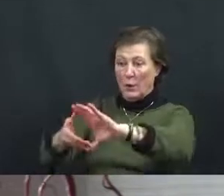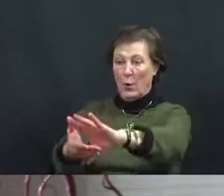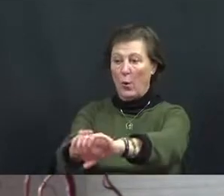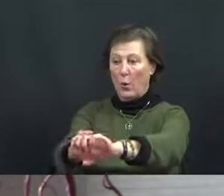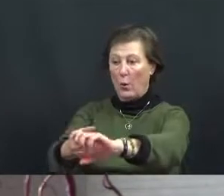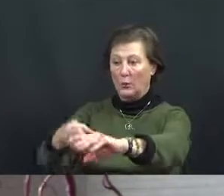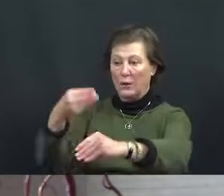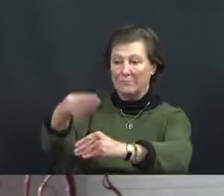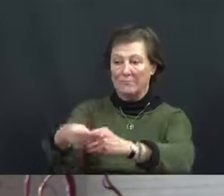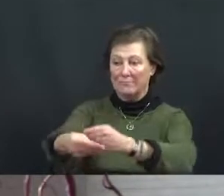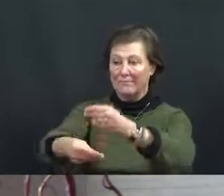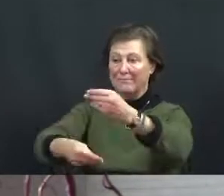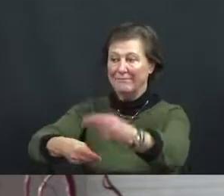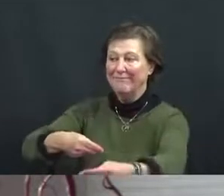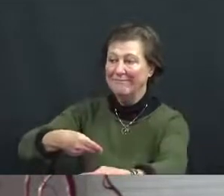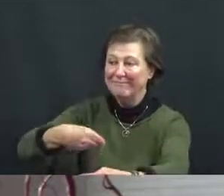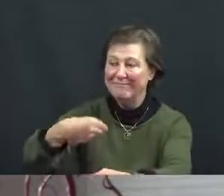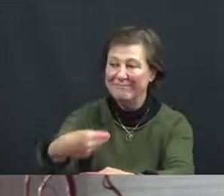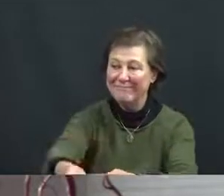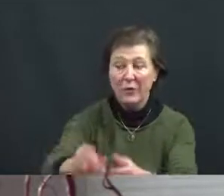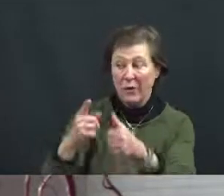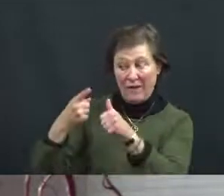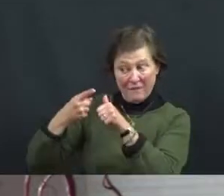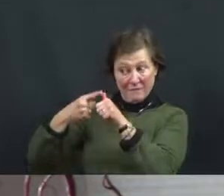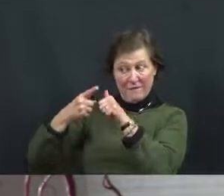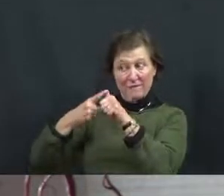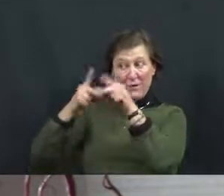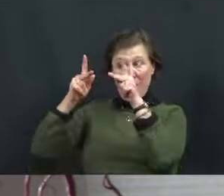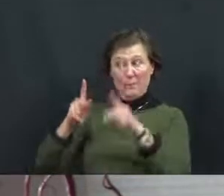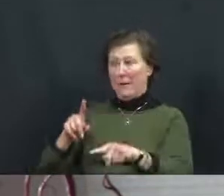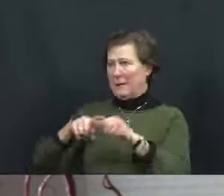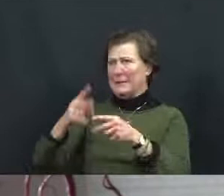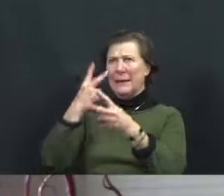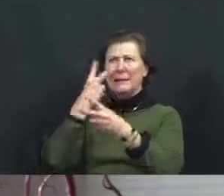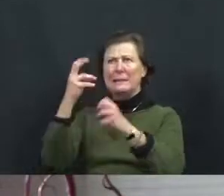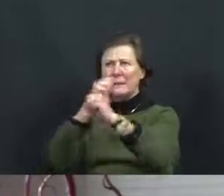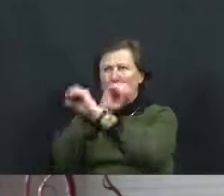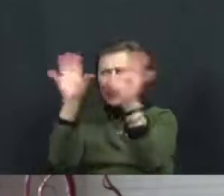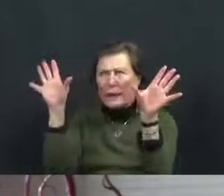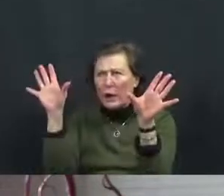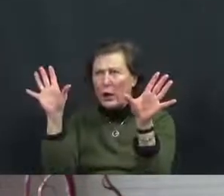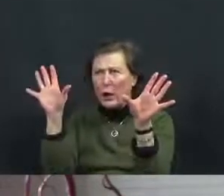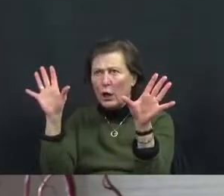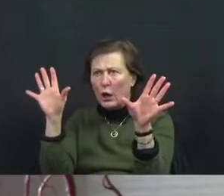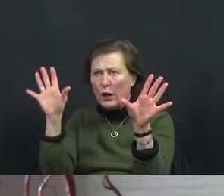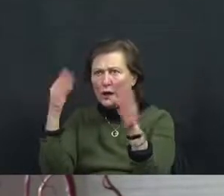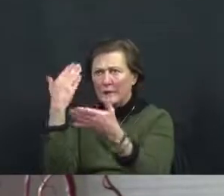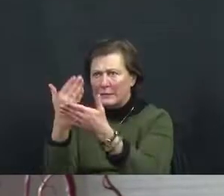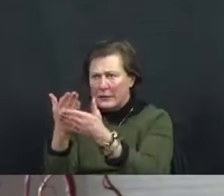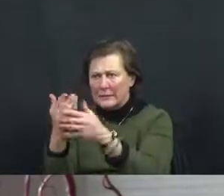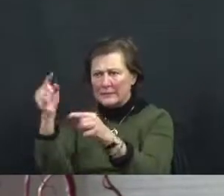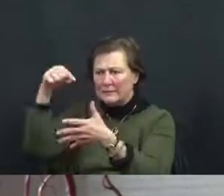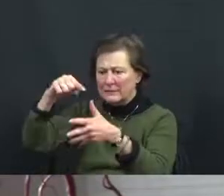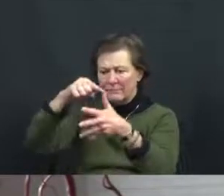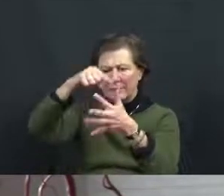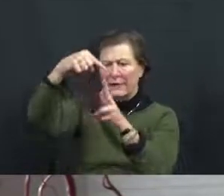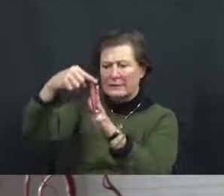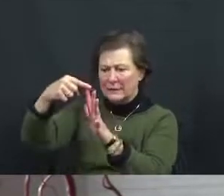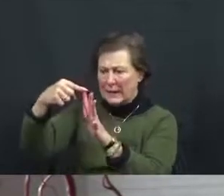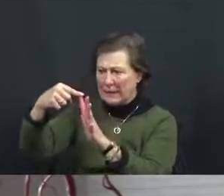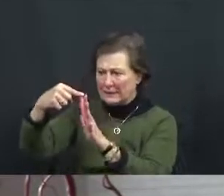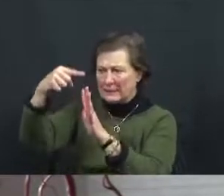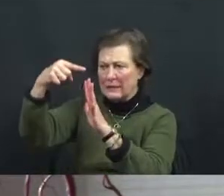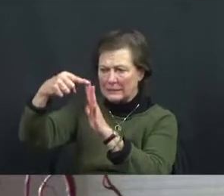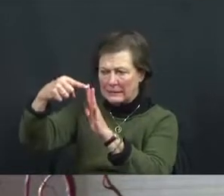of him. The first fellow cannot see clearly his destination. nor can the middle one, nor can